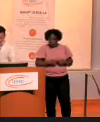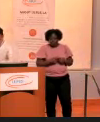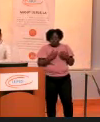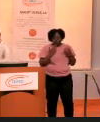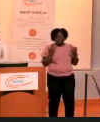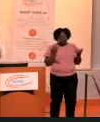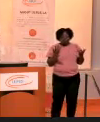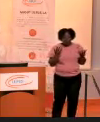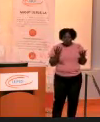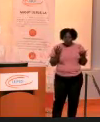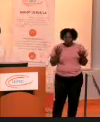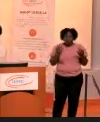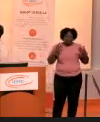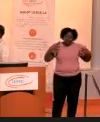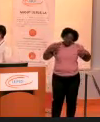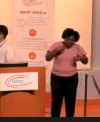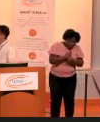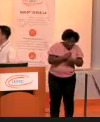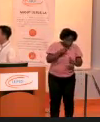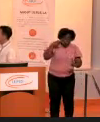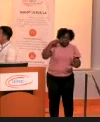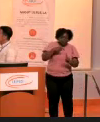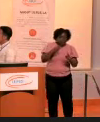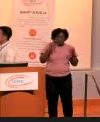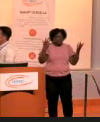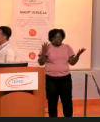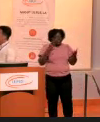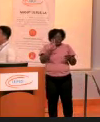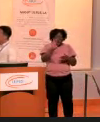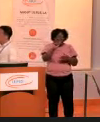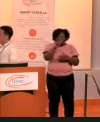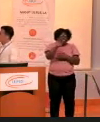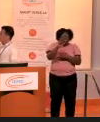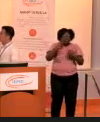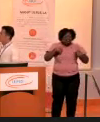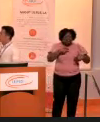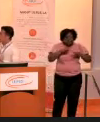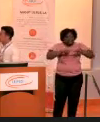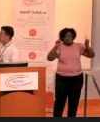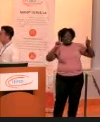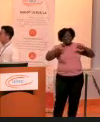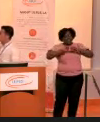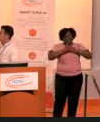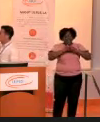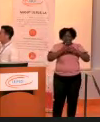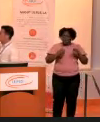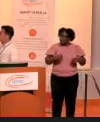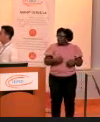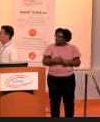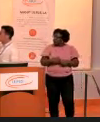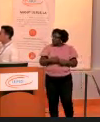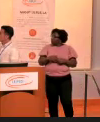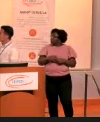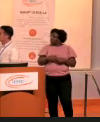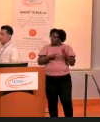So to wrap it up, what are we doing differently at Fate? We have developed, I hope I have impressed on you that we've